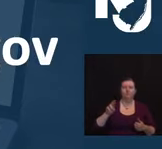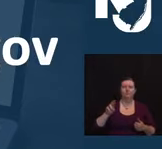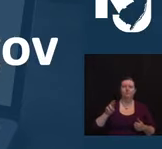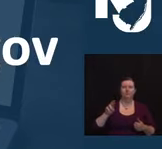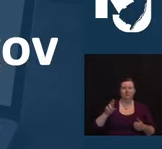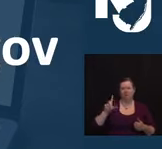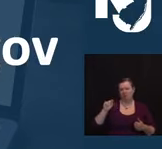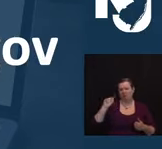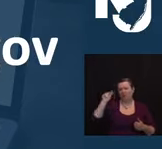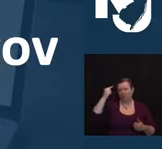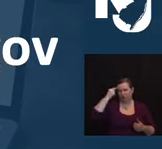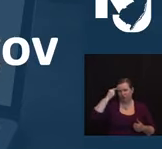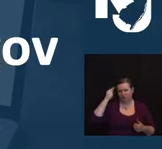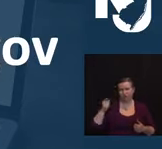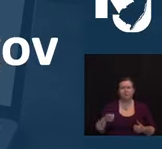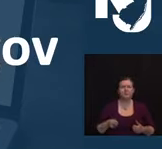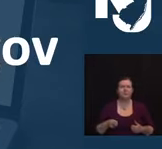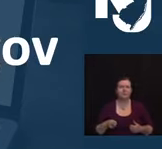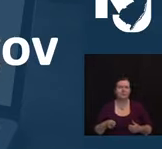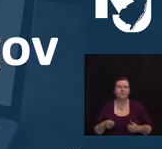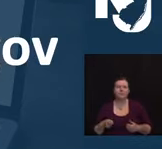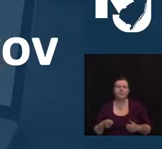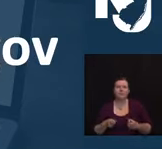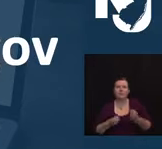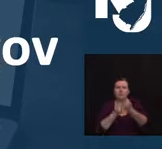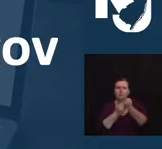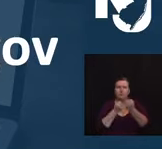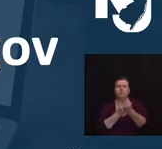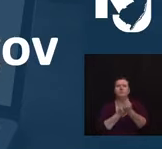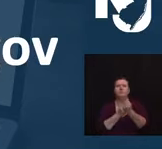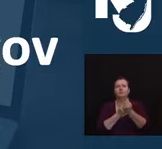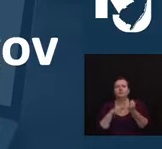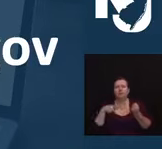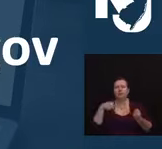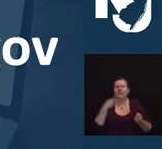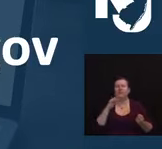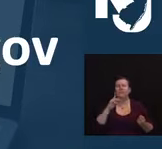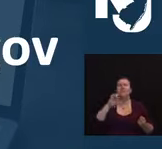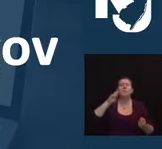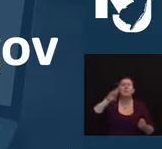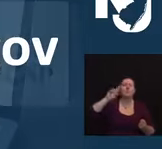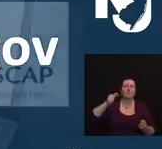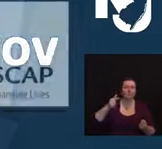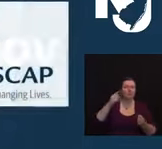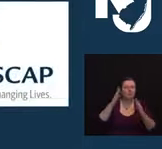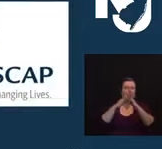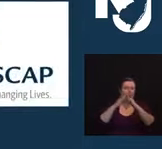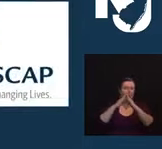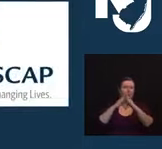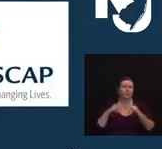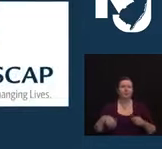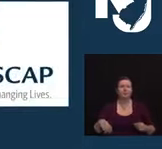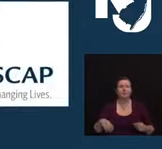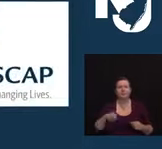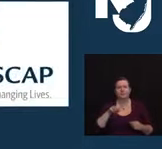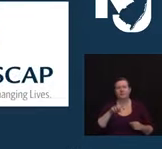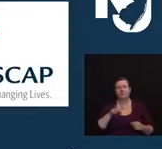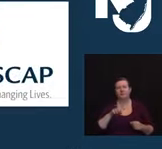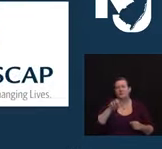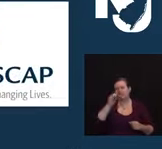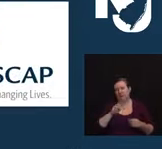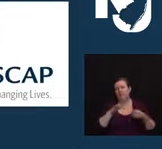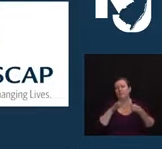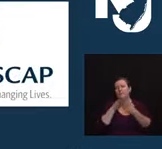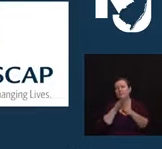support Phillipsburg's South Main Street district. Through DCA, Norwest Cap received a